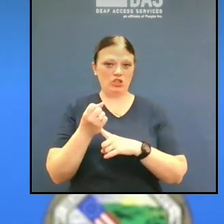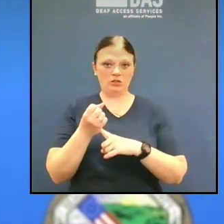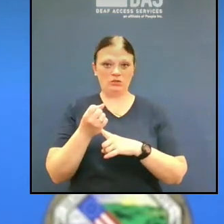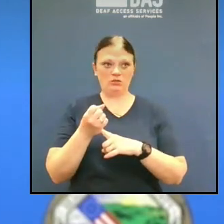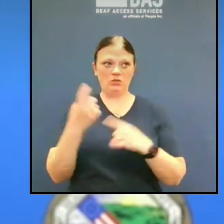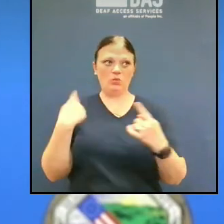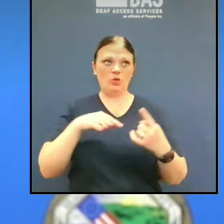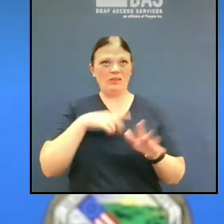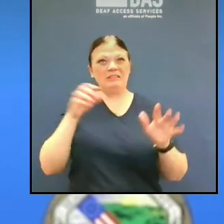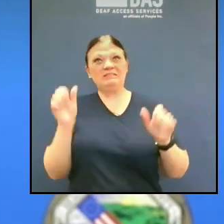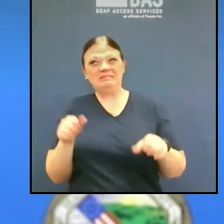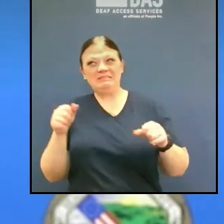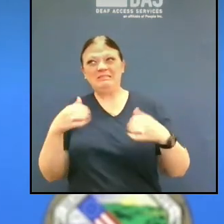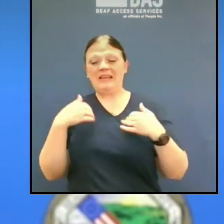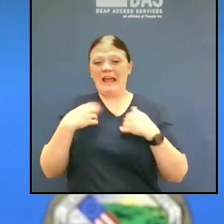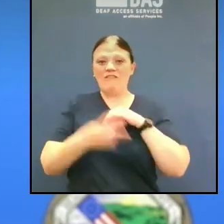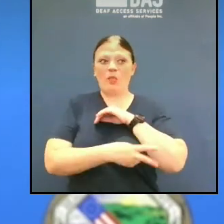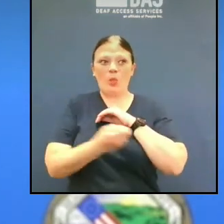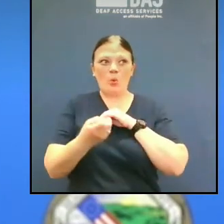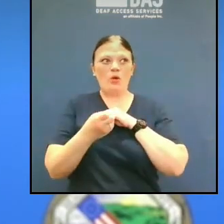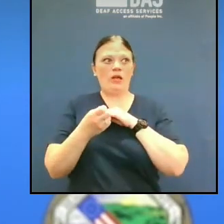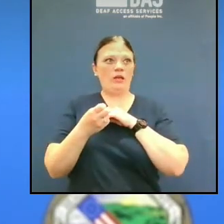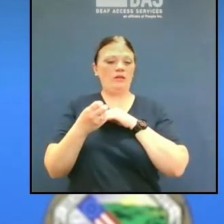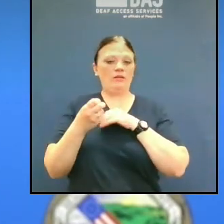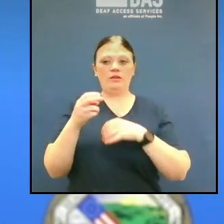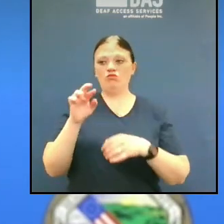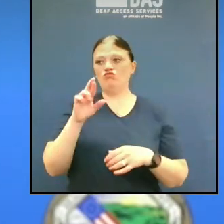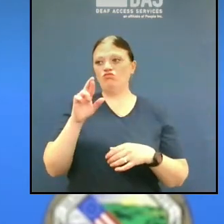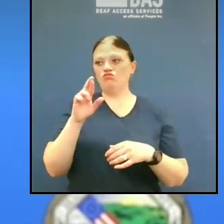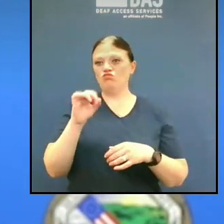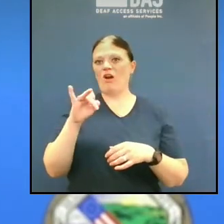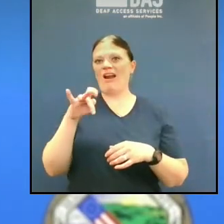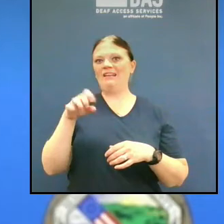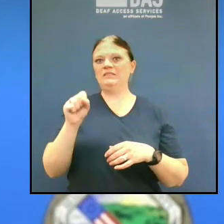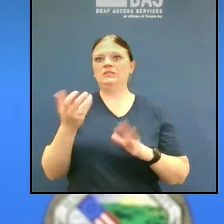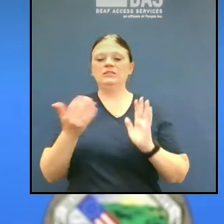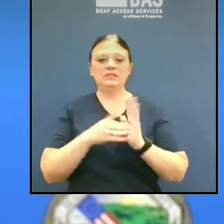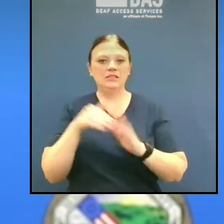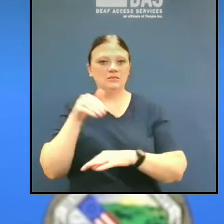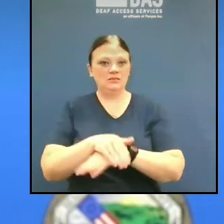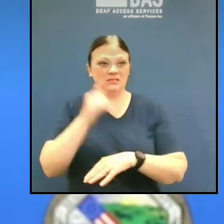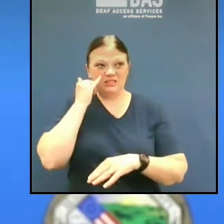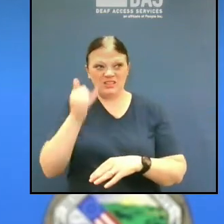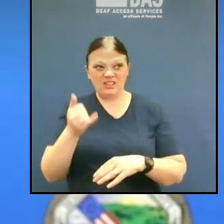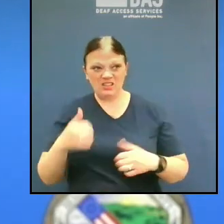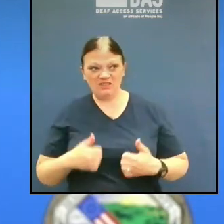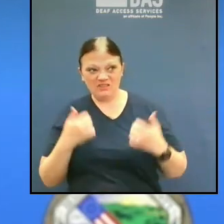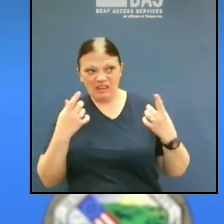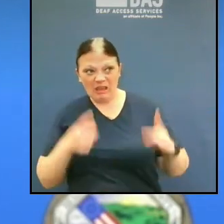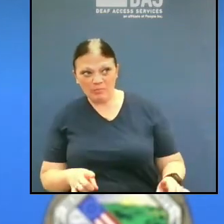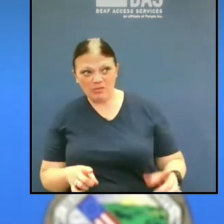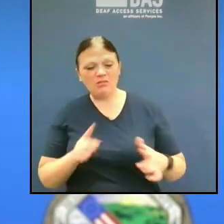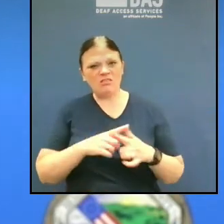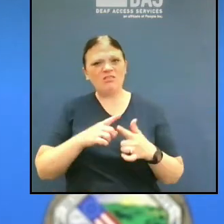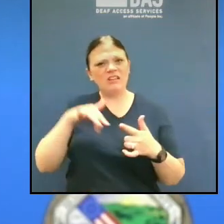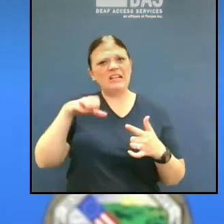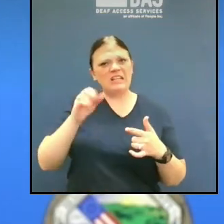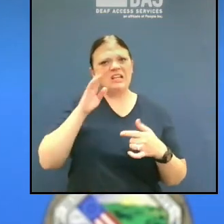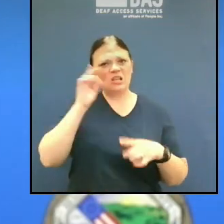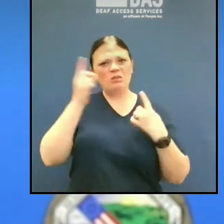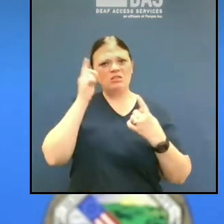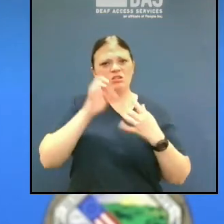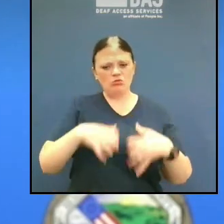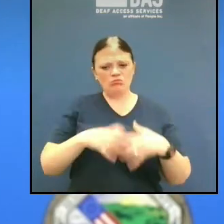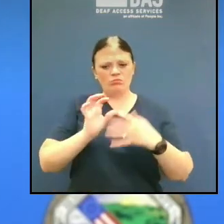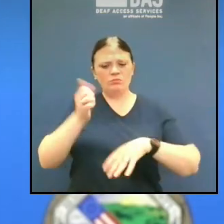we could potentially have looting and rioting again tonight. If it existed, if it happened, then yeah, I would consider putting a curfew back